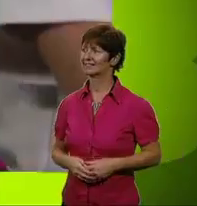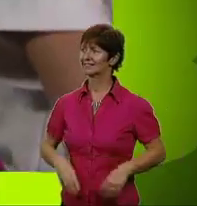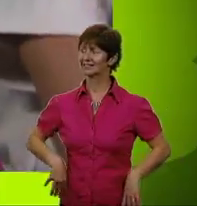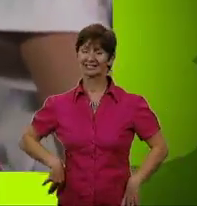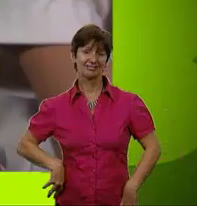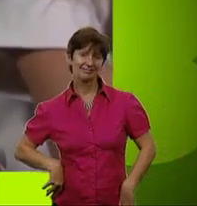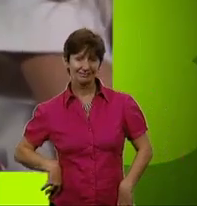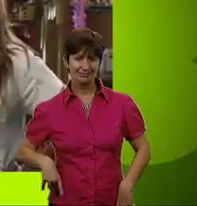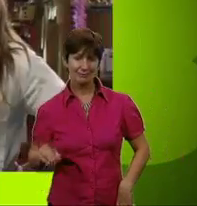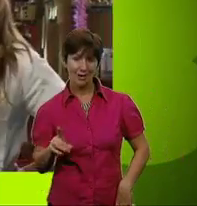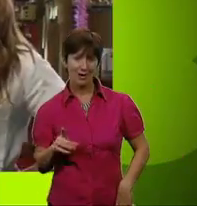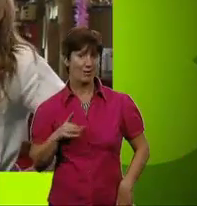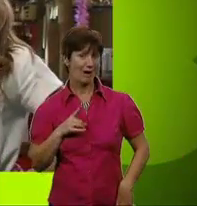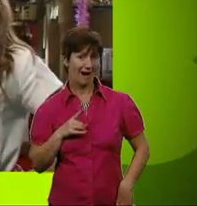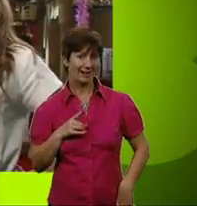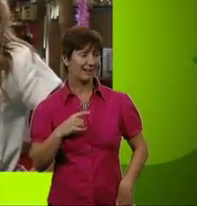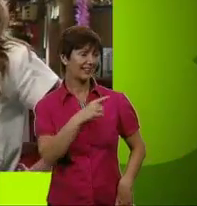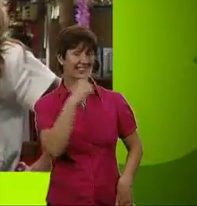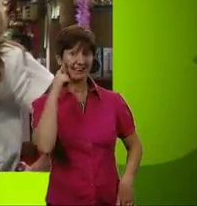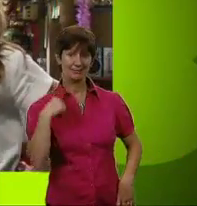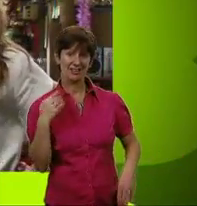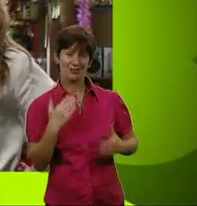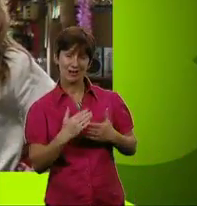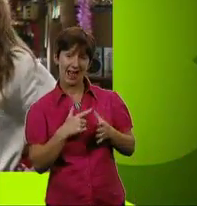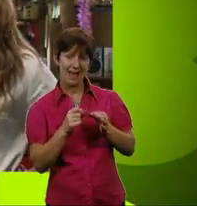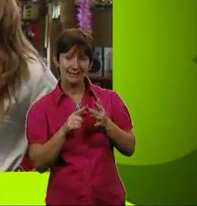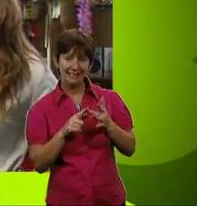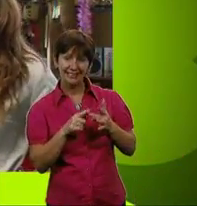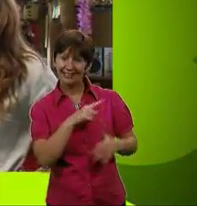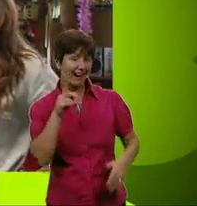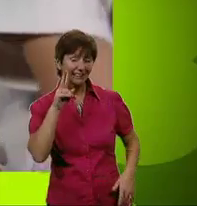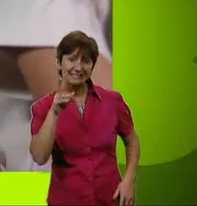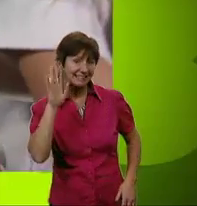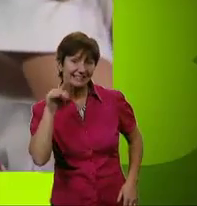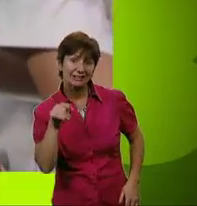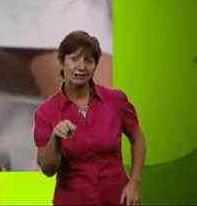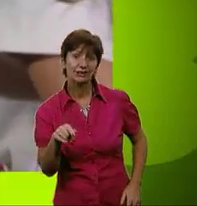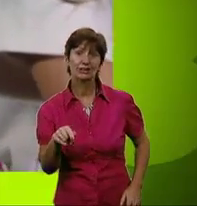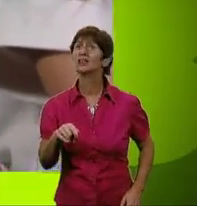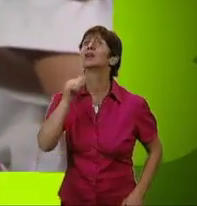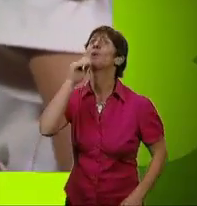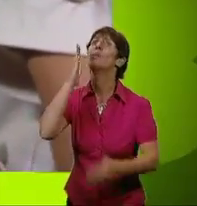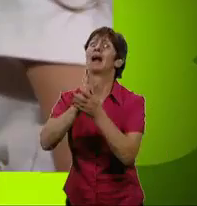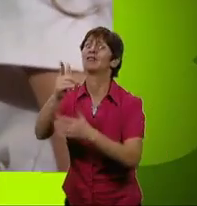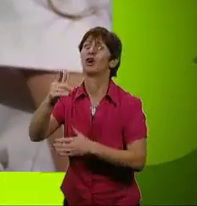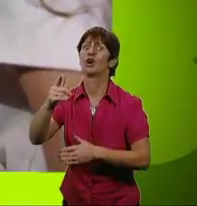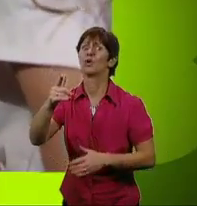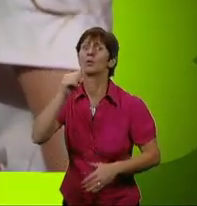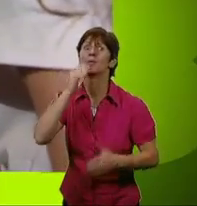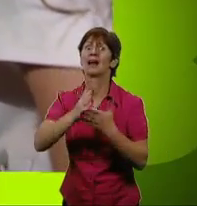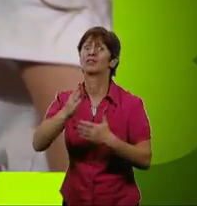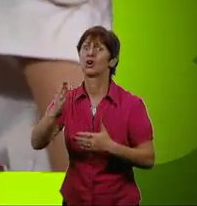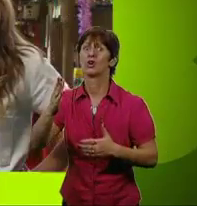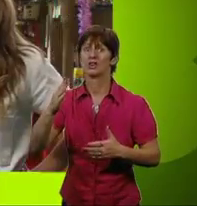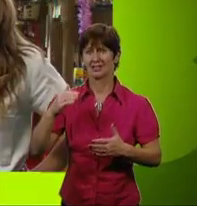It's pointless. As long as they believe I'm Abby, they won't be able to see or hear you. They won't believe me for long. I'd never